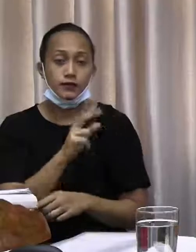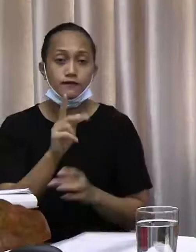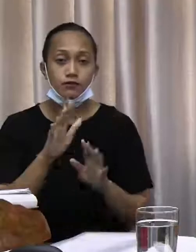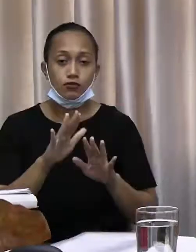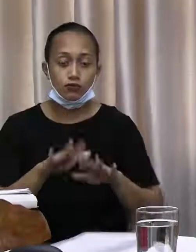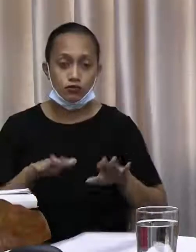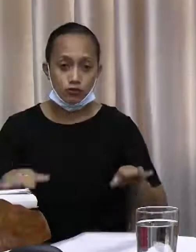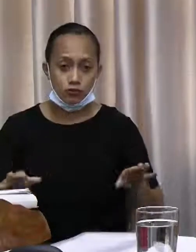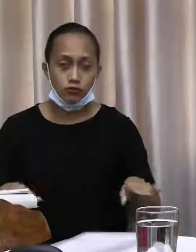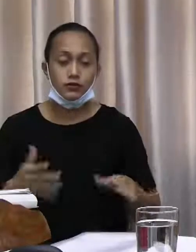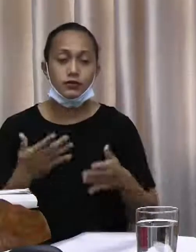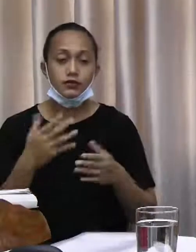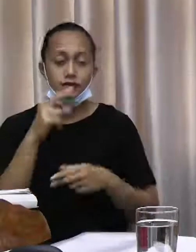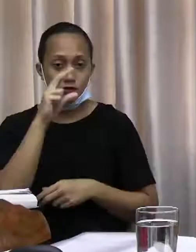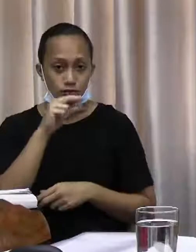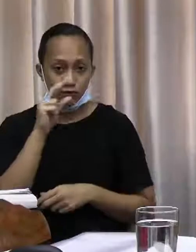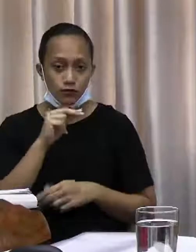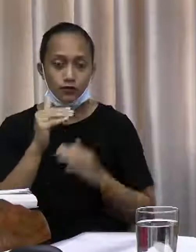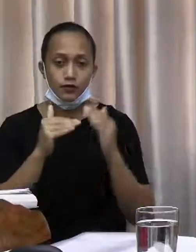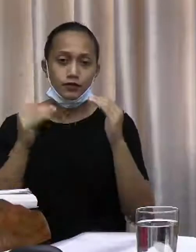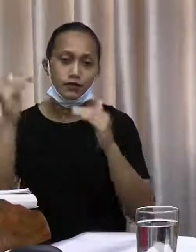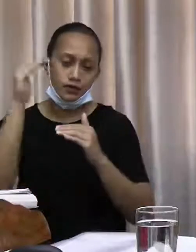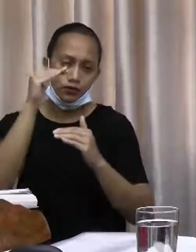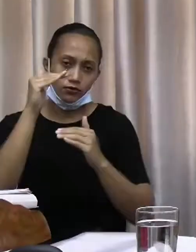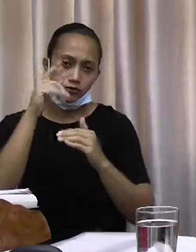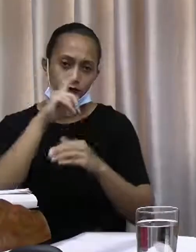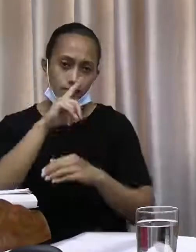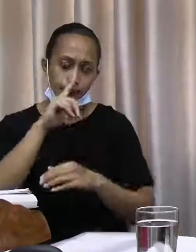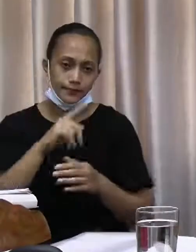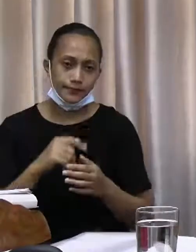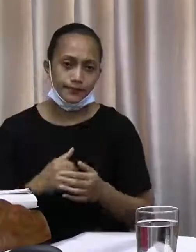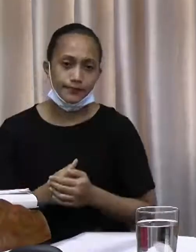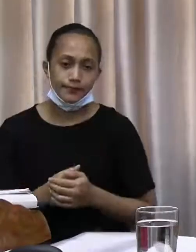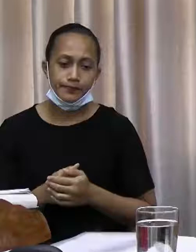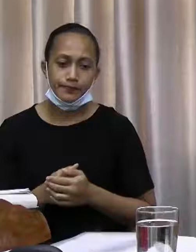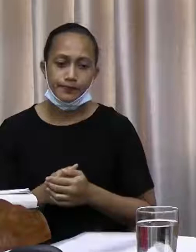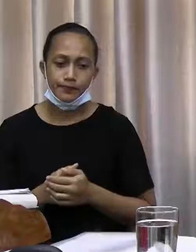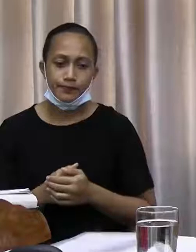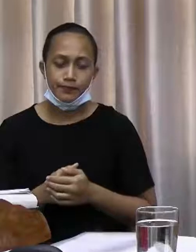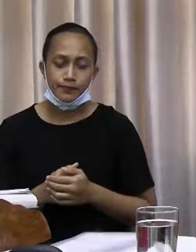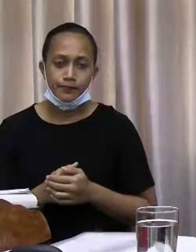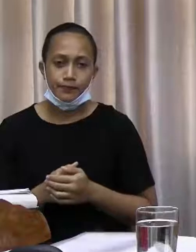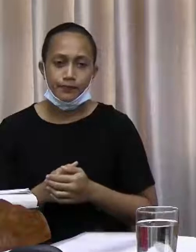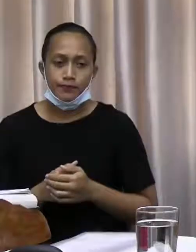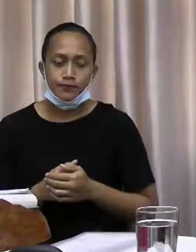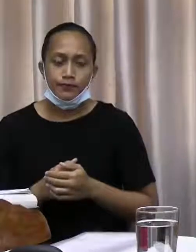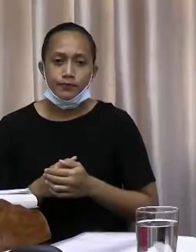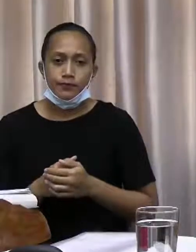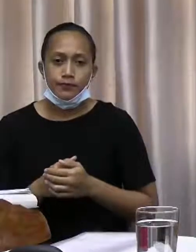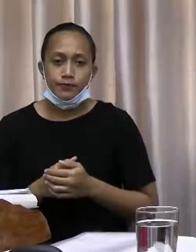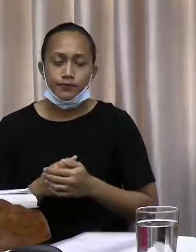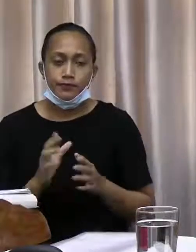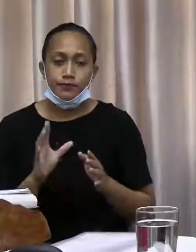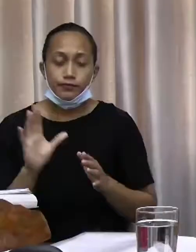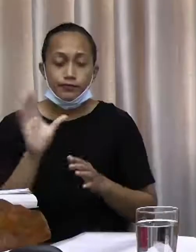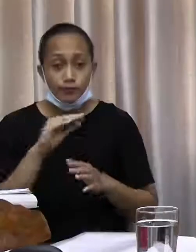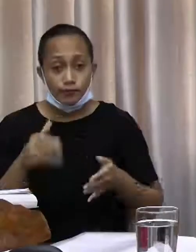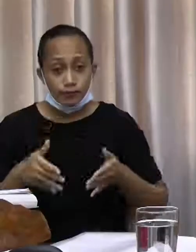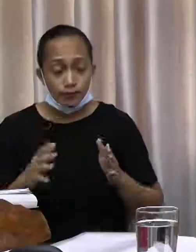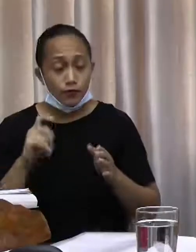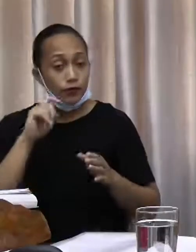children, youths, and adults. Every phase of our journey will present